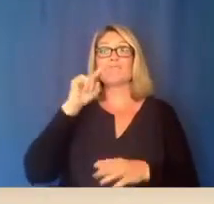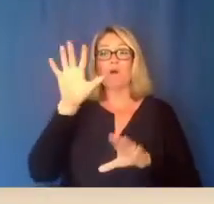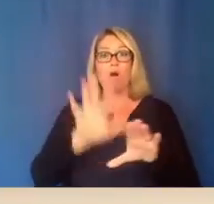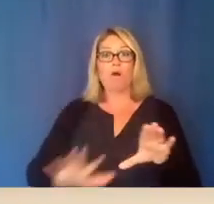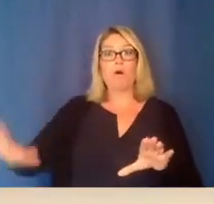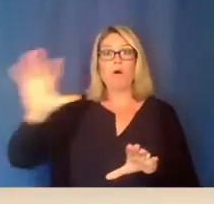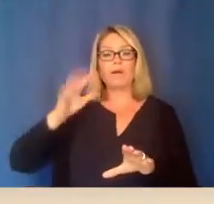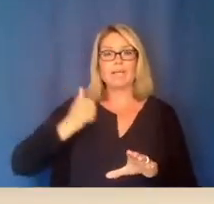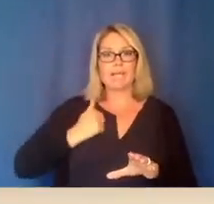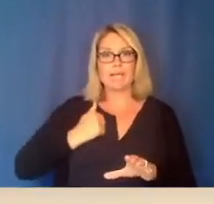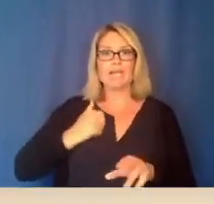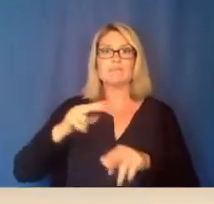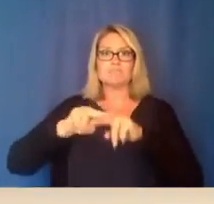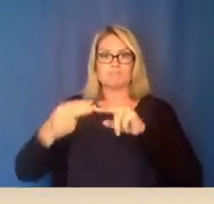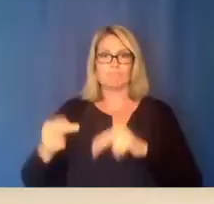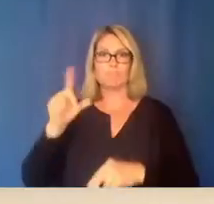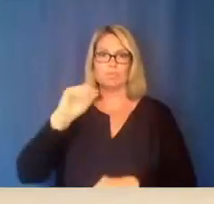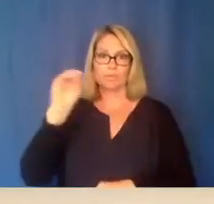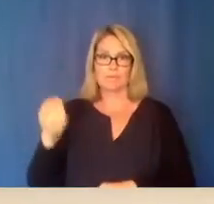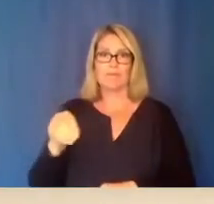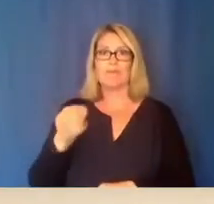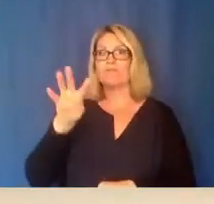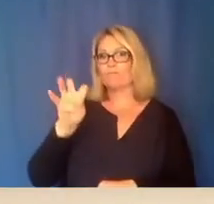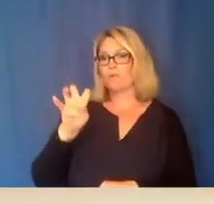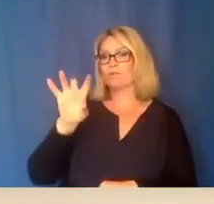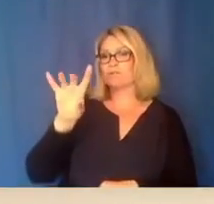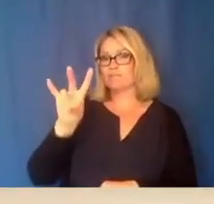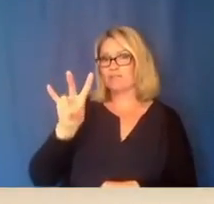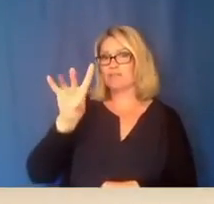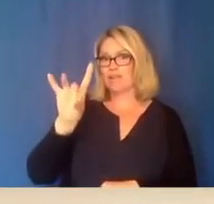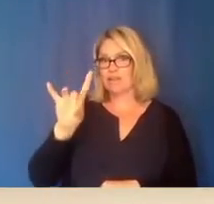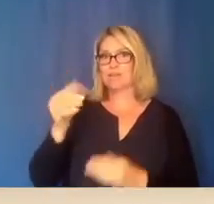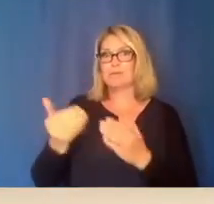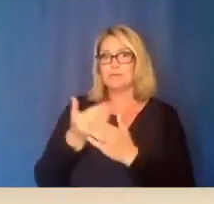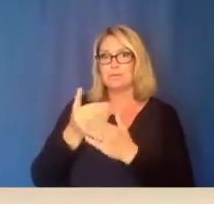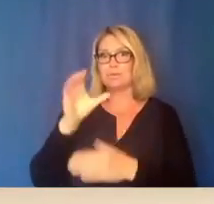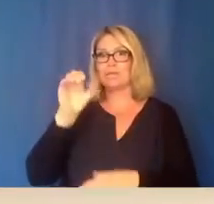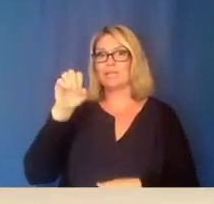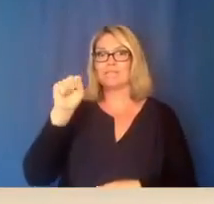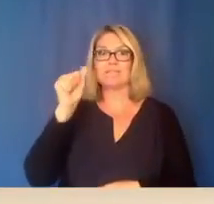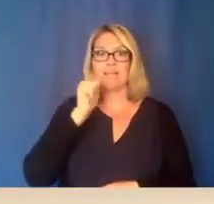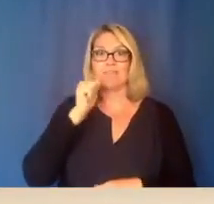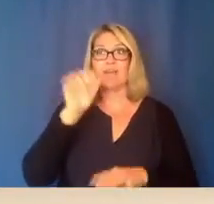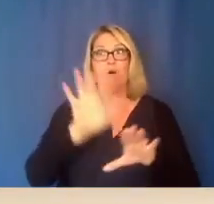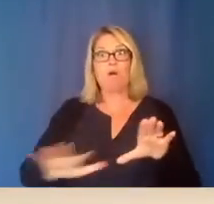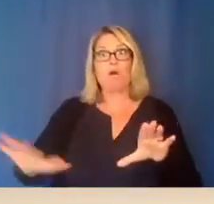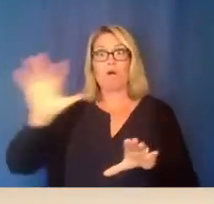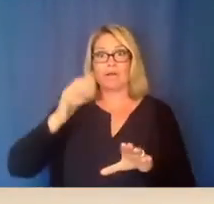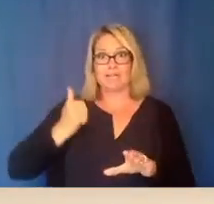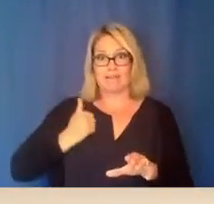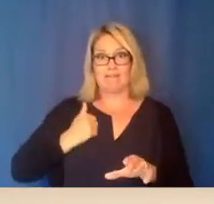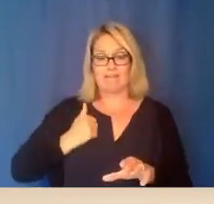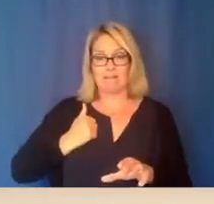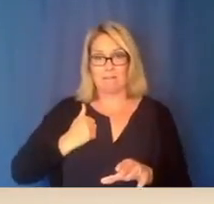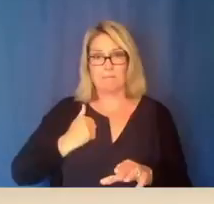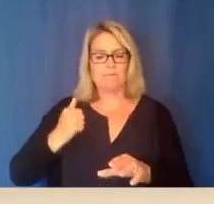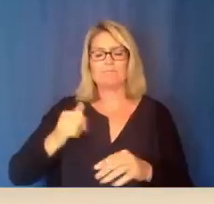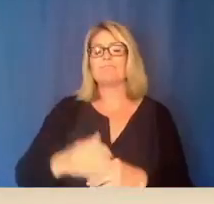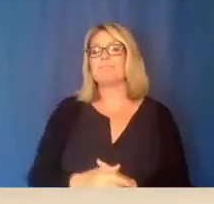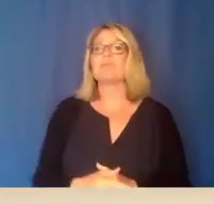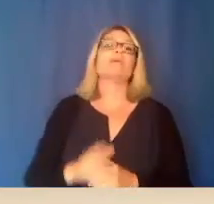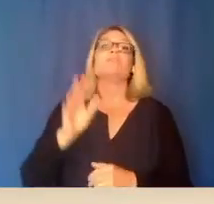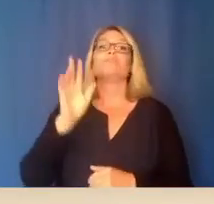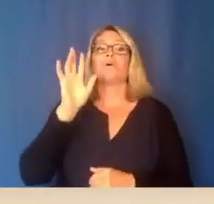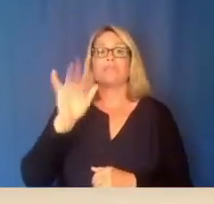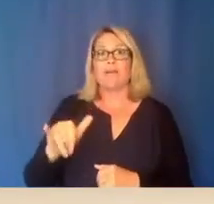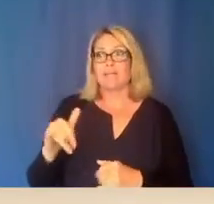20%, with an average of 478 new cases reported each day, and that's a rate similar to what we experienced in the country in